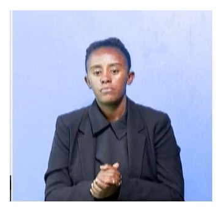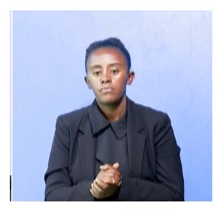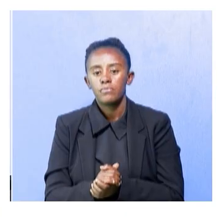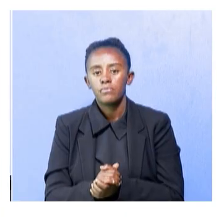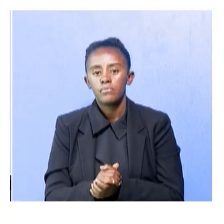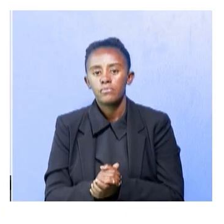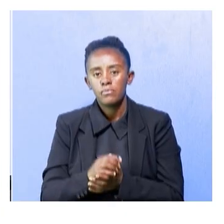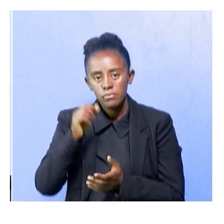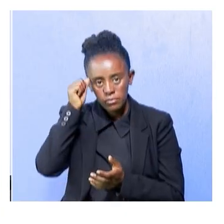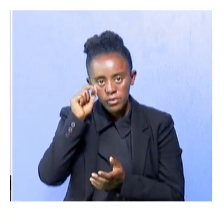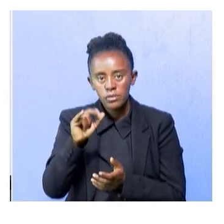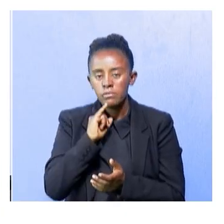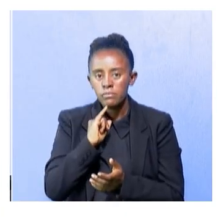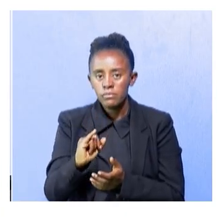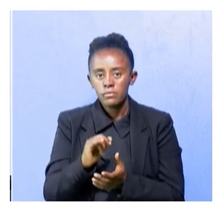He is